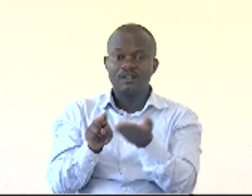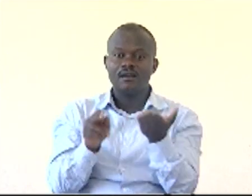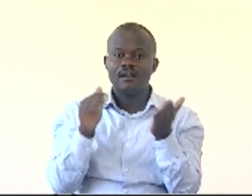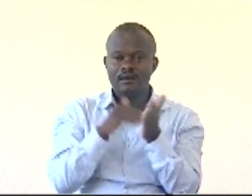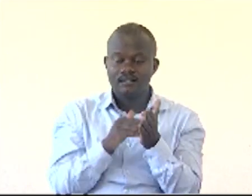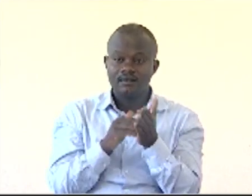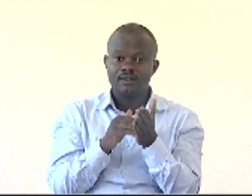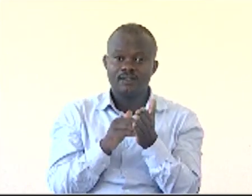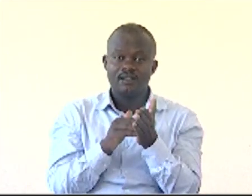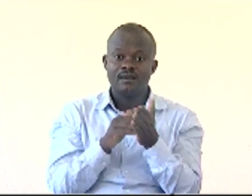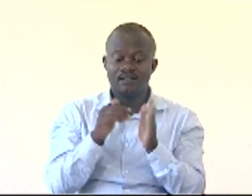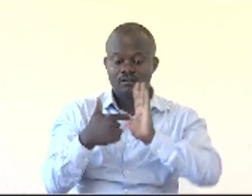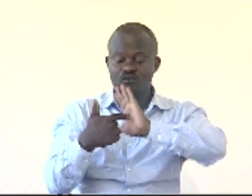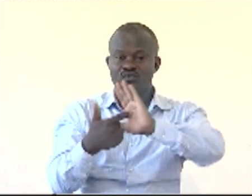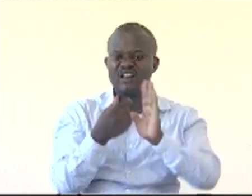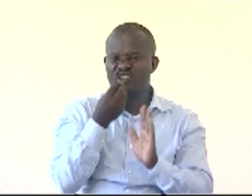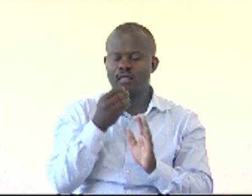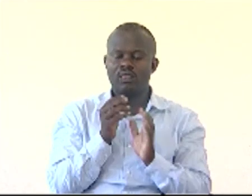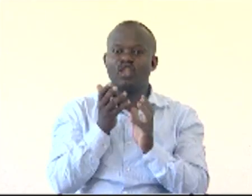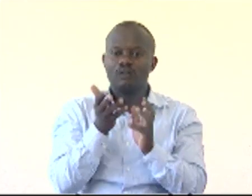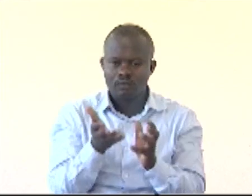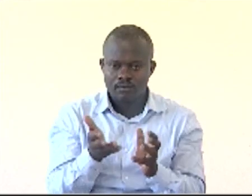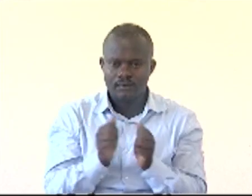and erythrates foot.